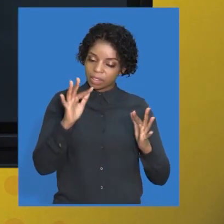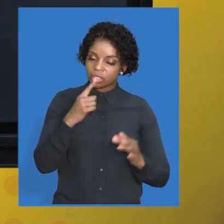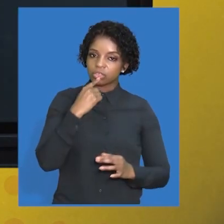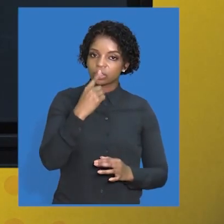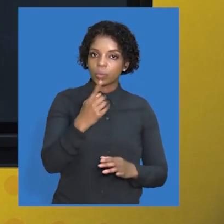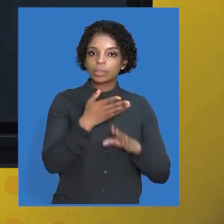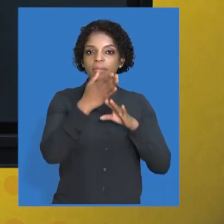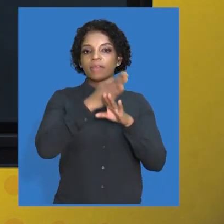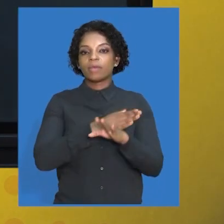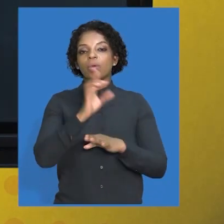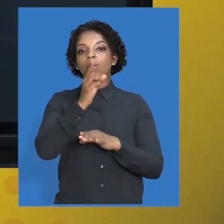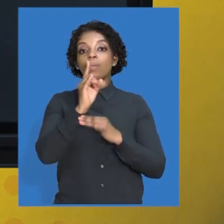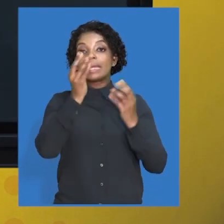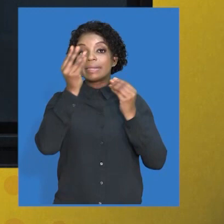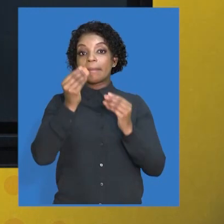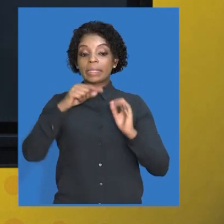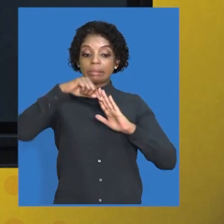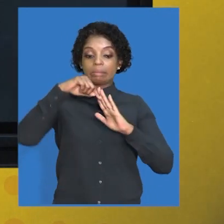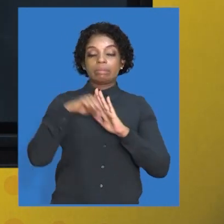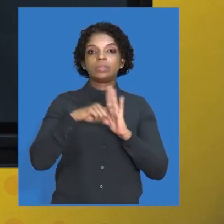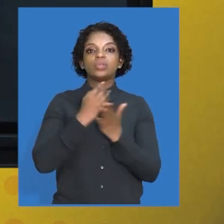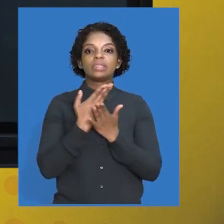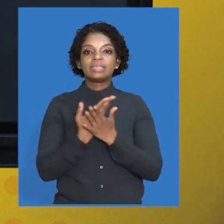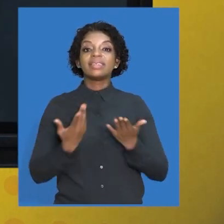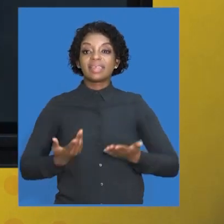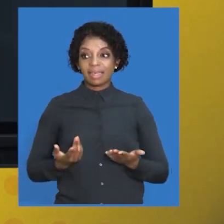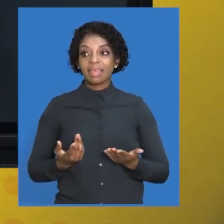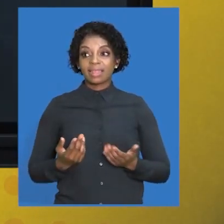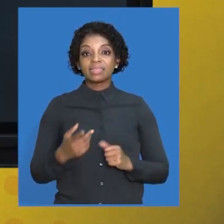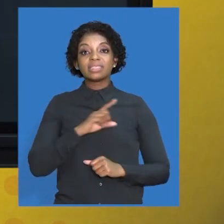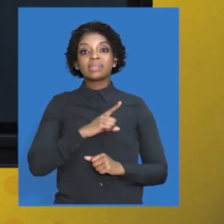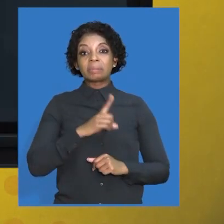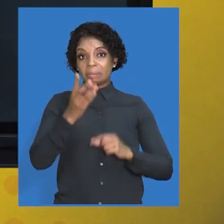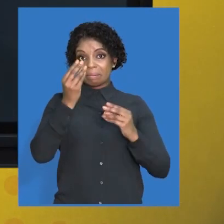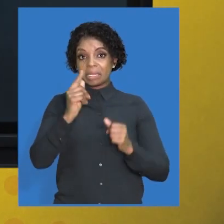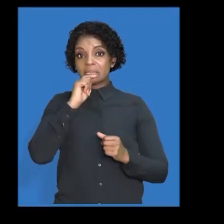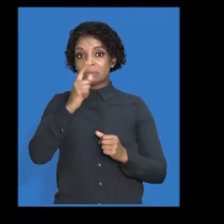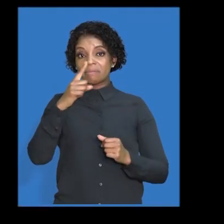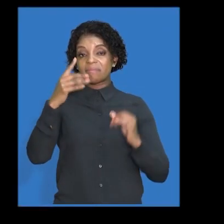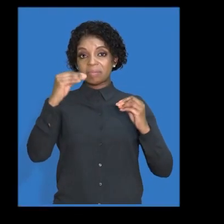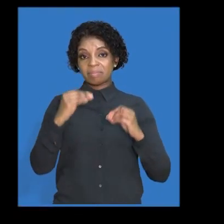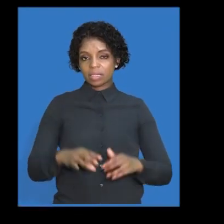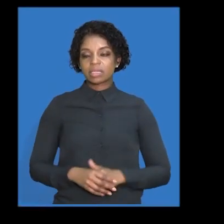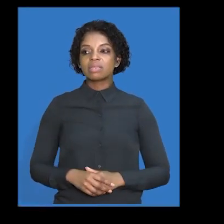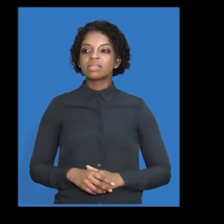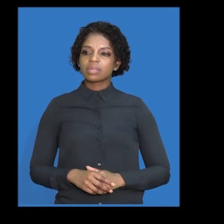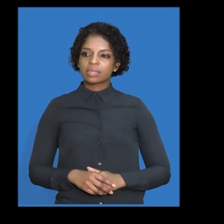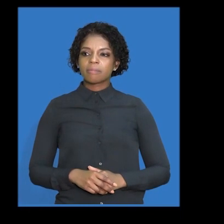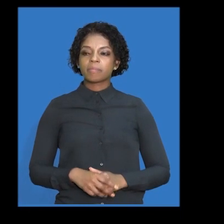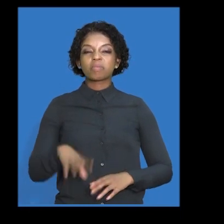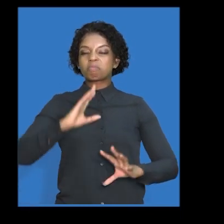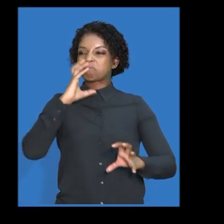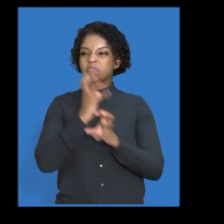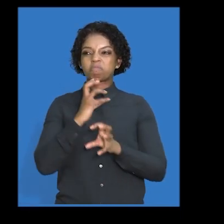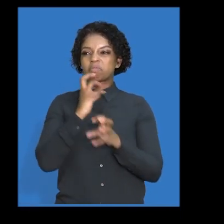money, which may not be that effective for the business, right? And it is difficult to accurately measure